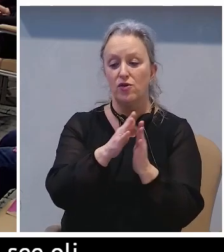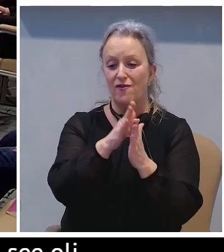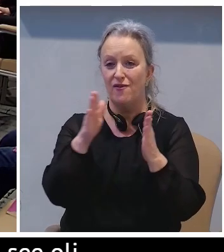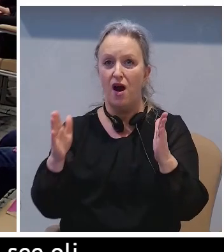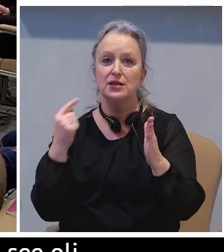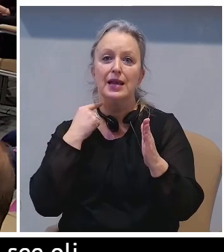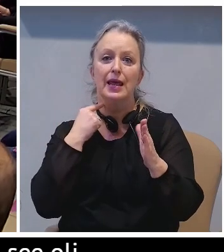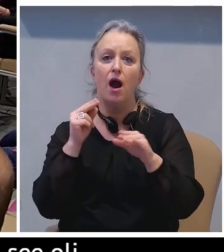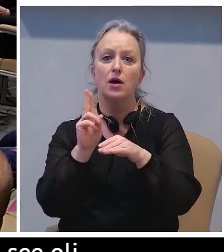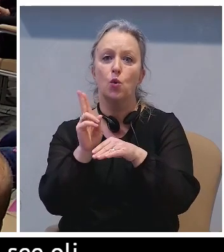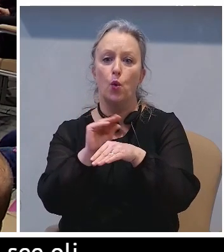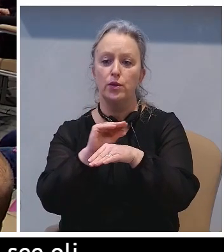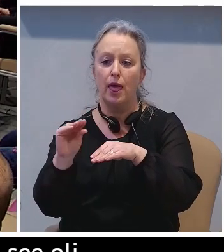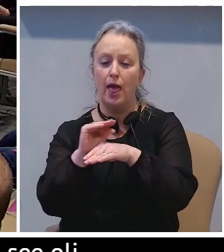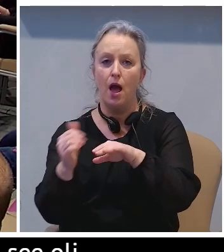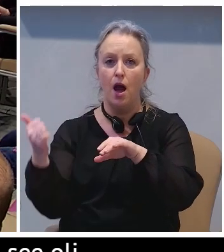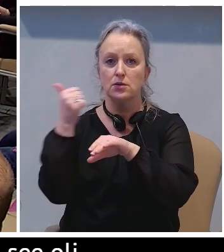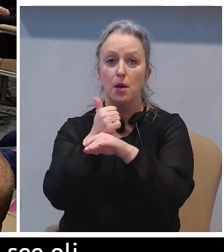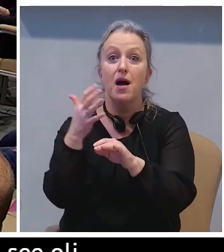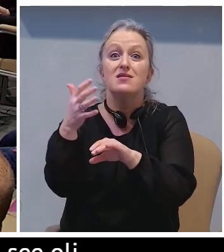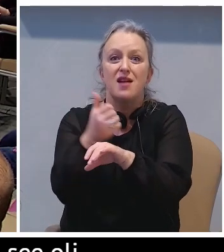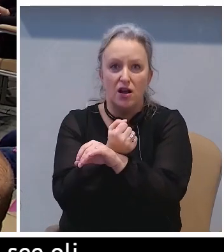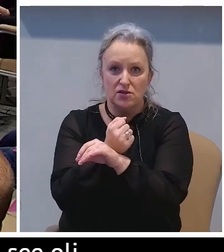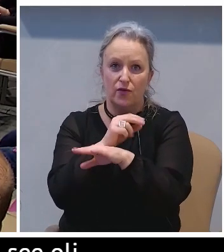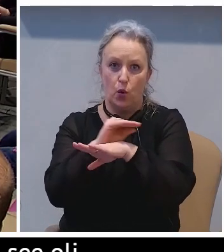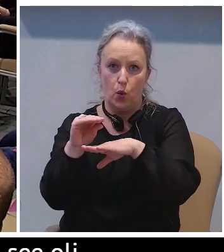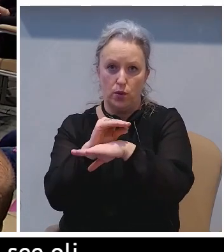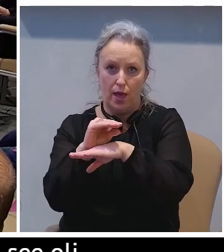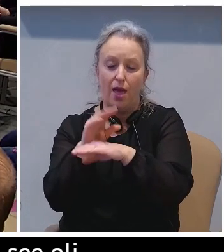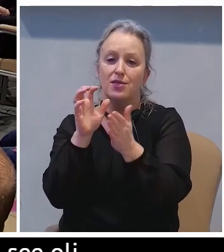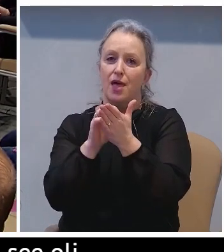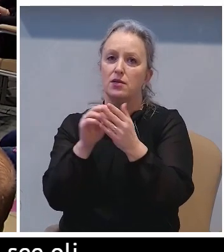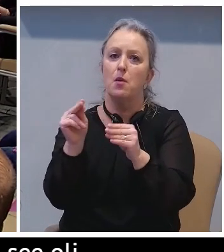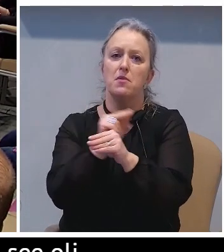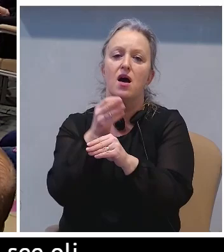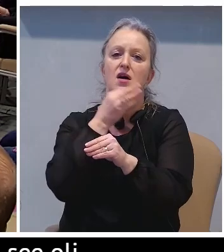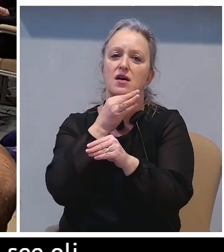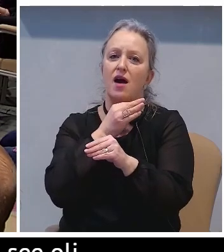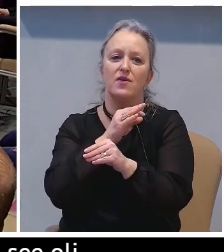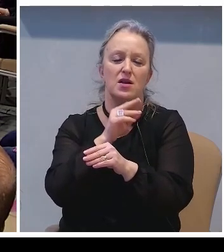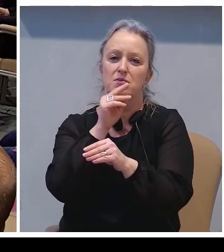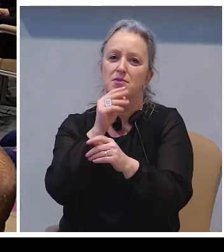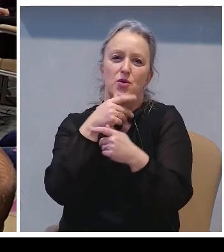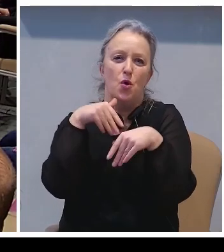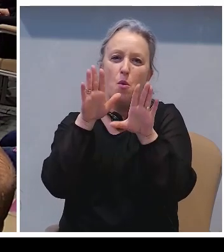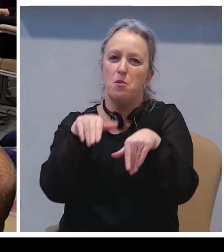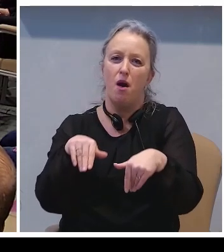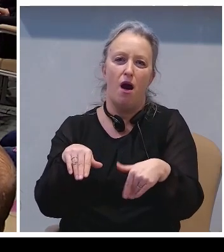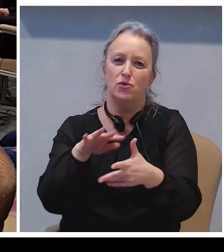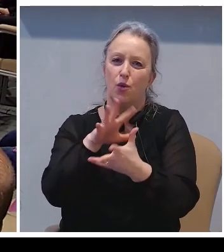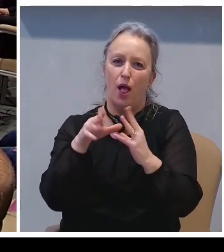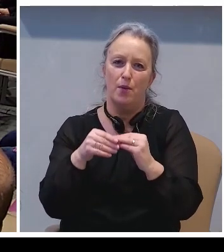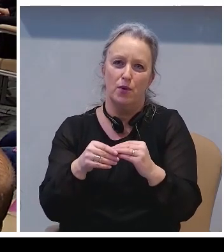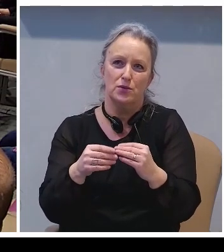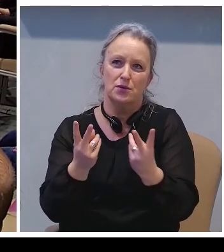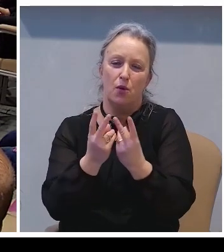But the second reason is that in a certain stage of disease, the muscle tissue has been replaced by fatty tissue to a